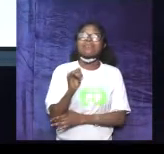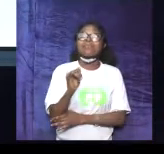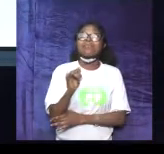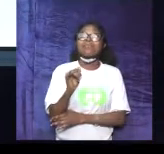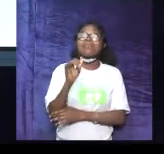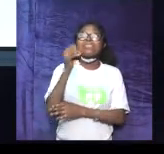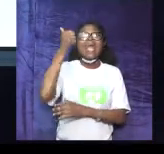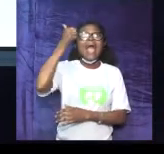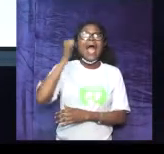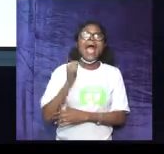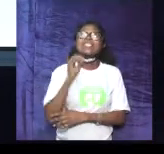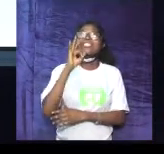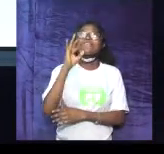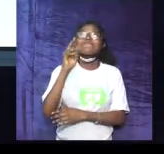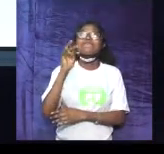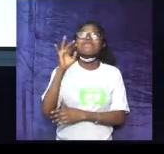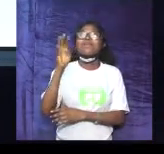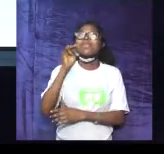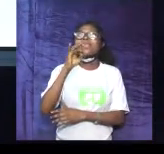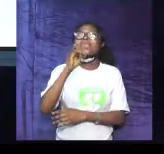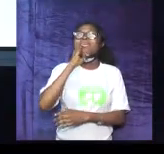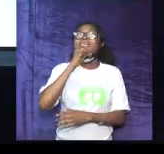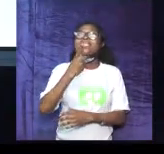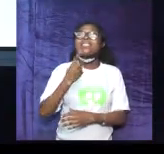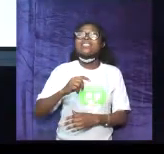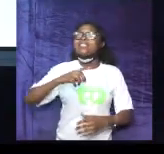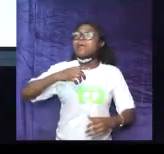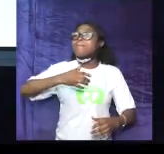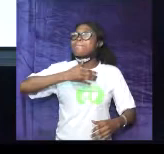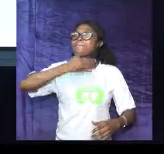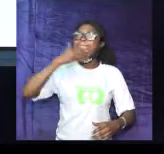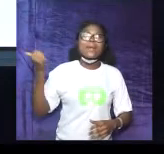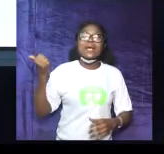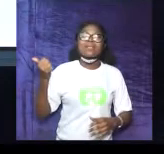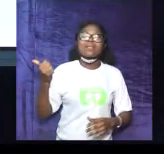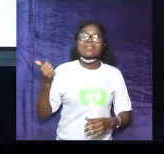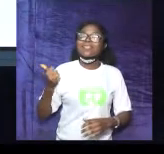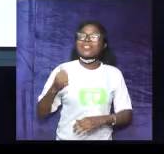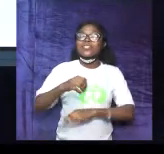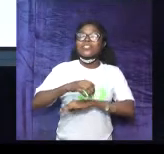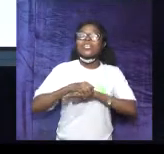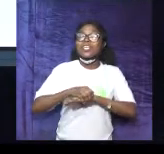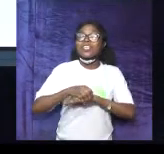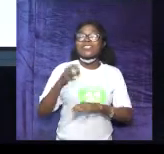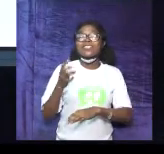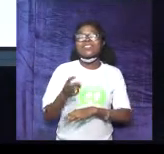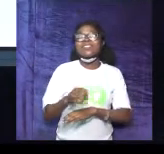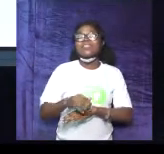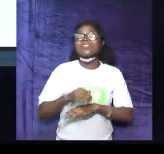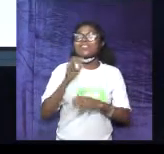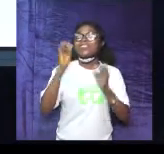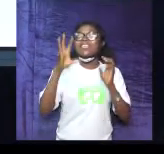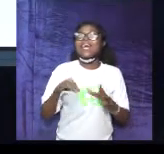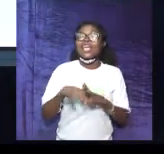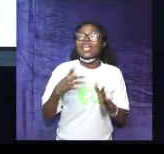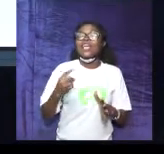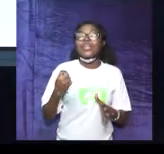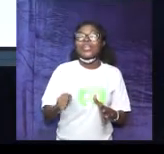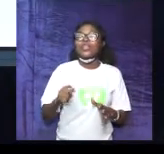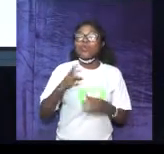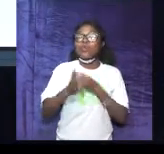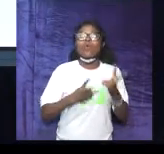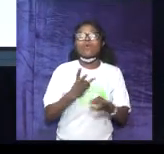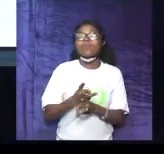And lastly, Auntie Fumi is the best English teacher in the world. Fact or